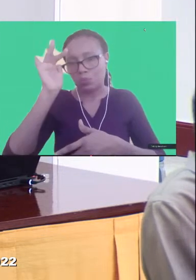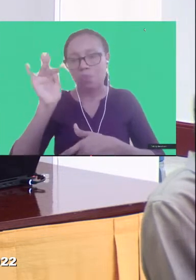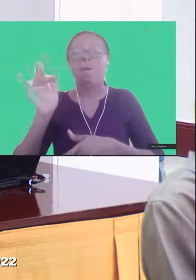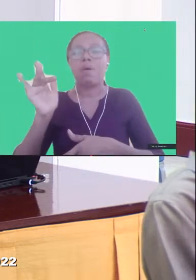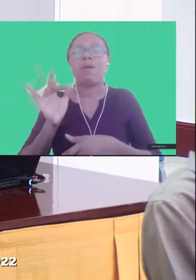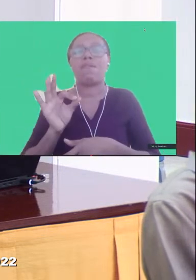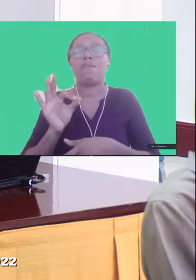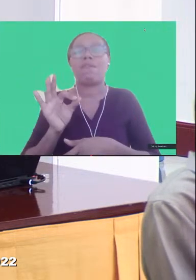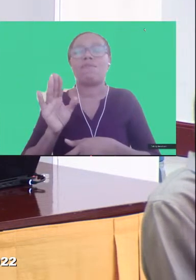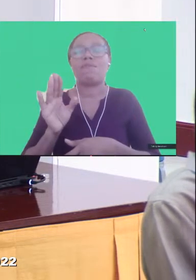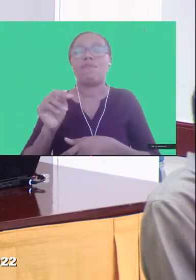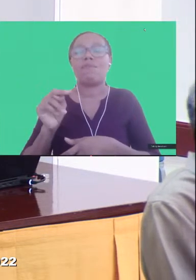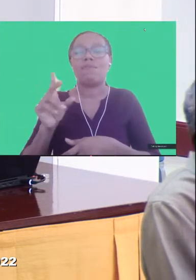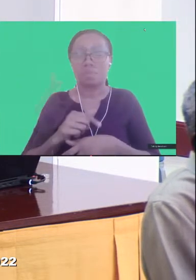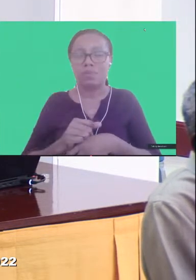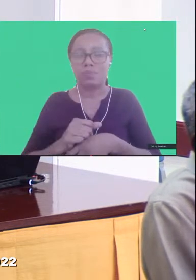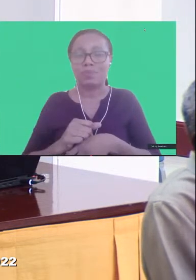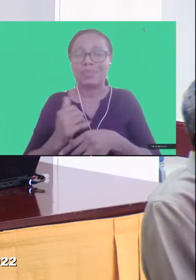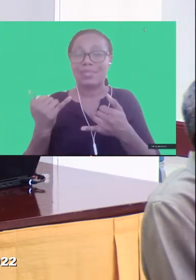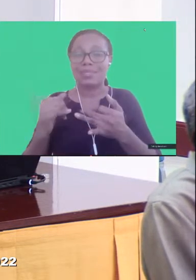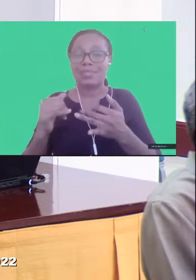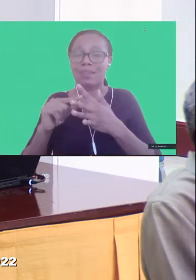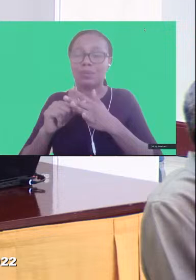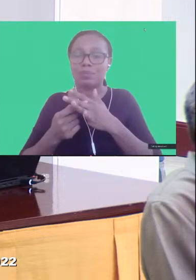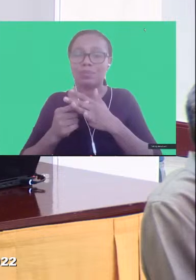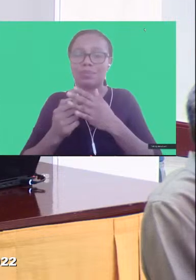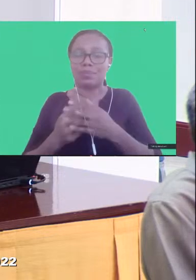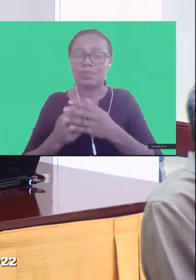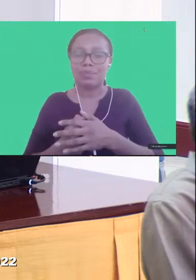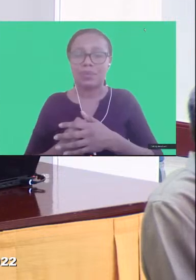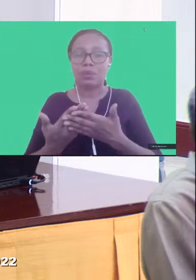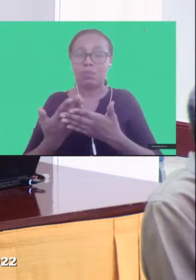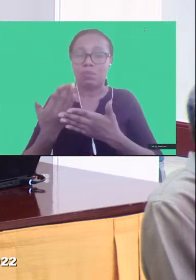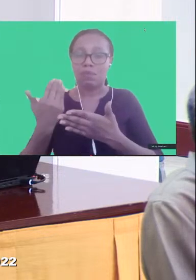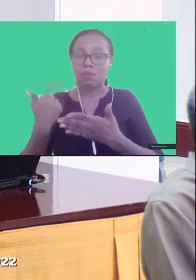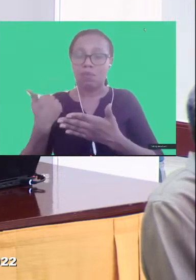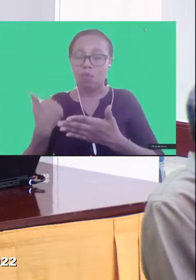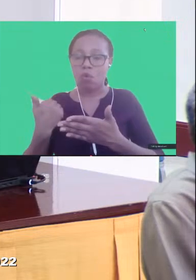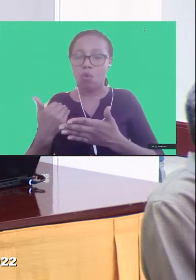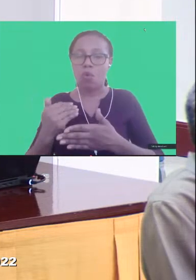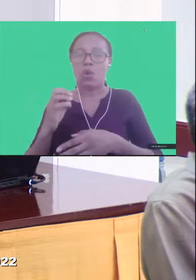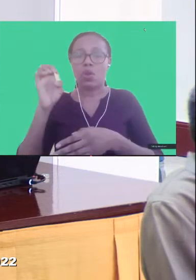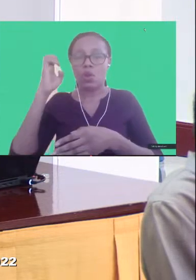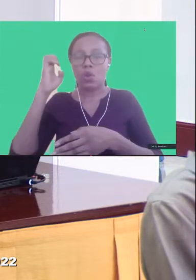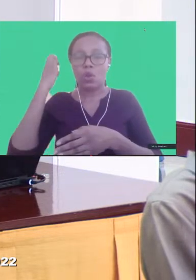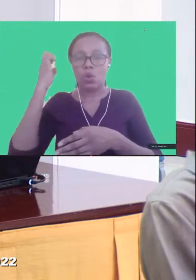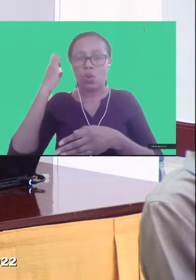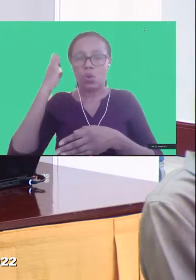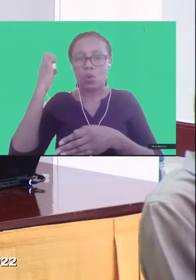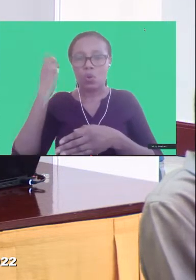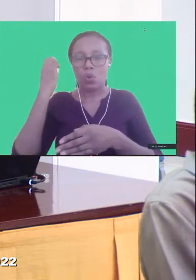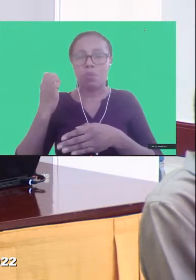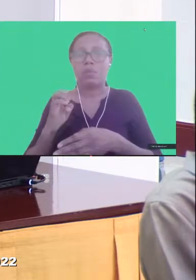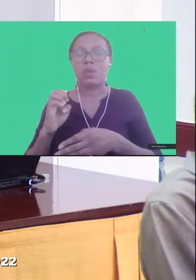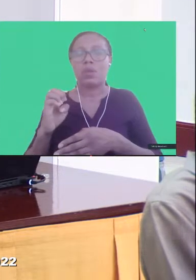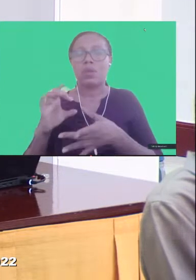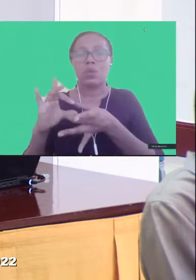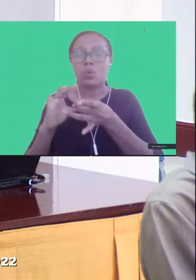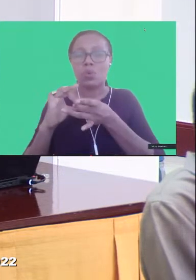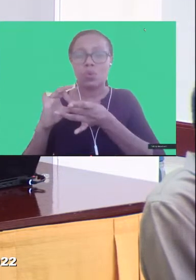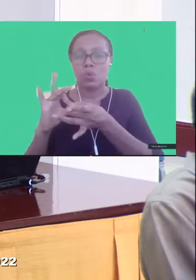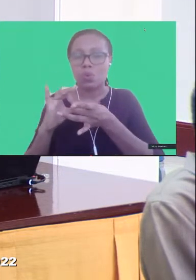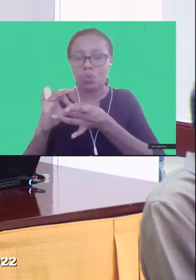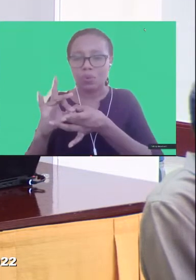grant agreement with the European Union in February. So the program is co-funded by the IDB to the tune of